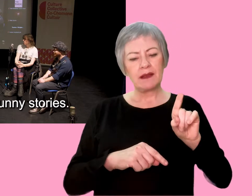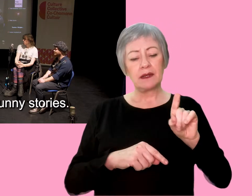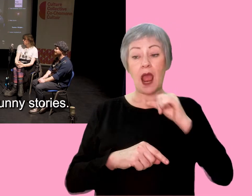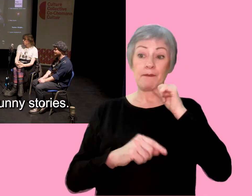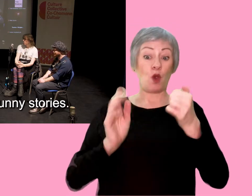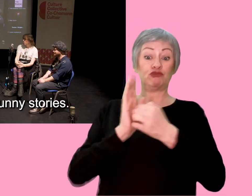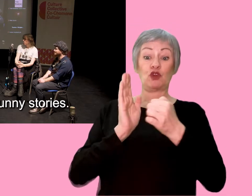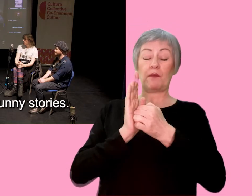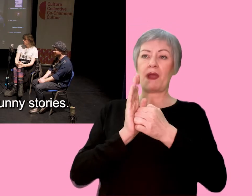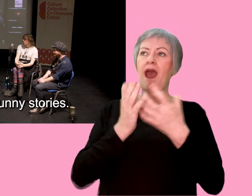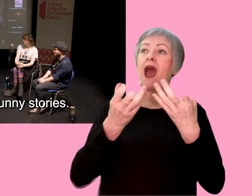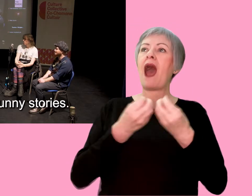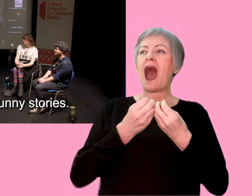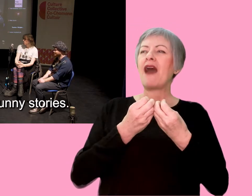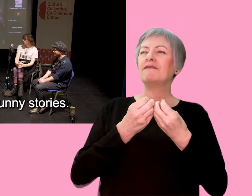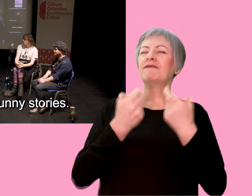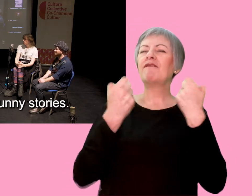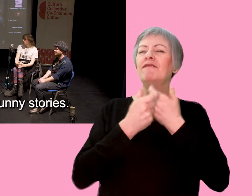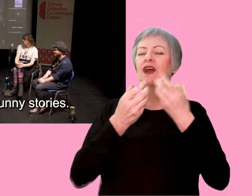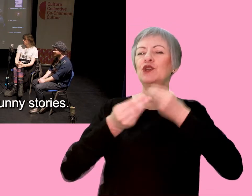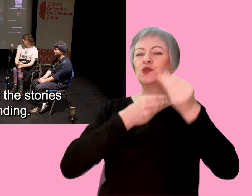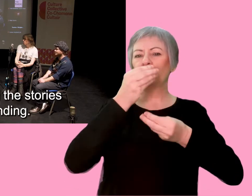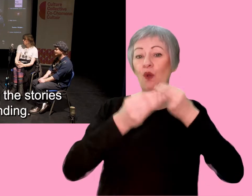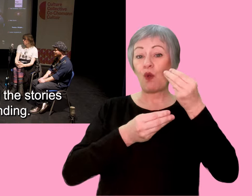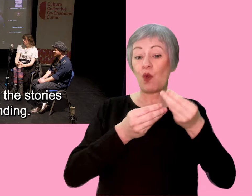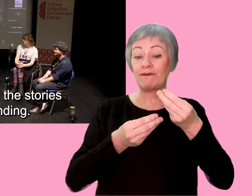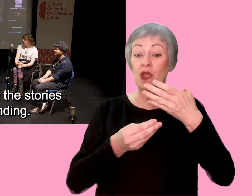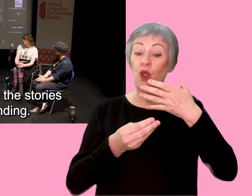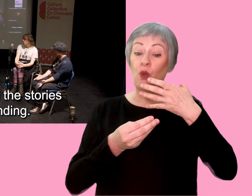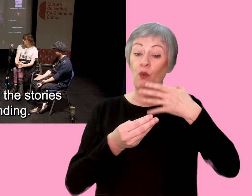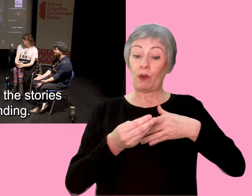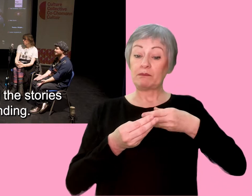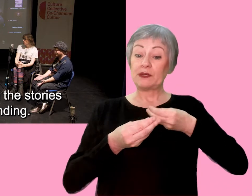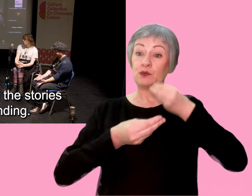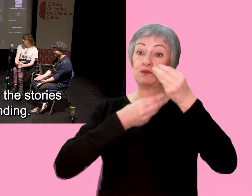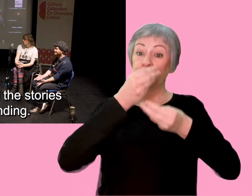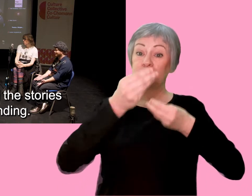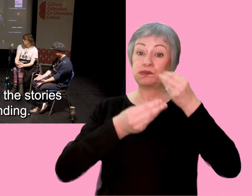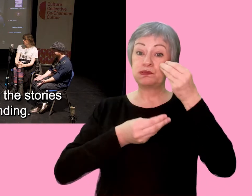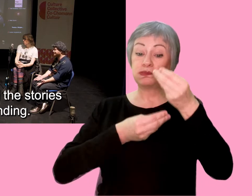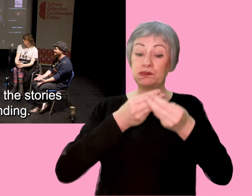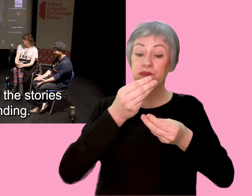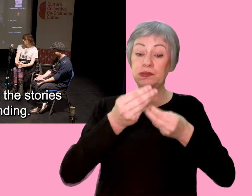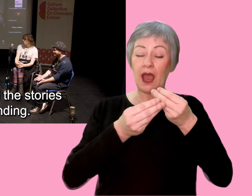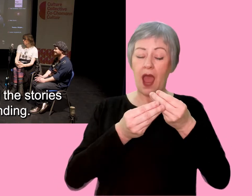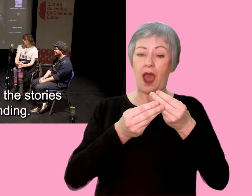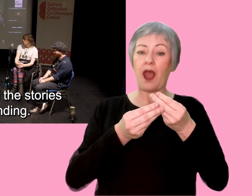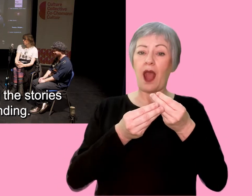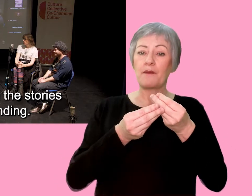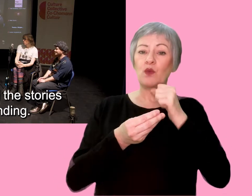I'm not stupid. I have funny stories, if you want me to just tell the stories